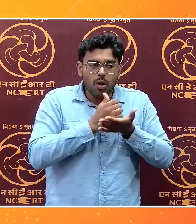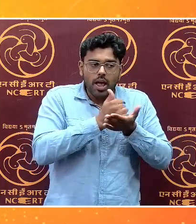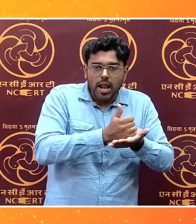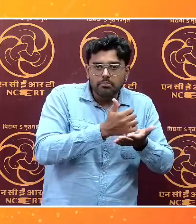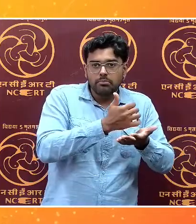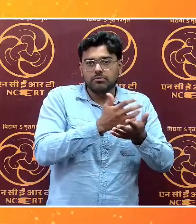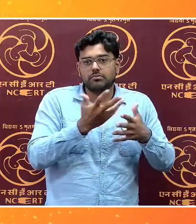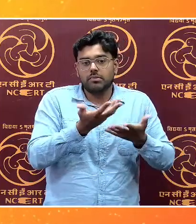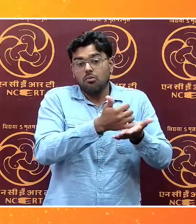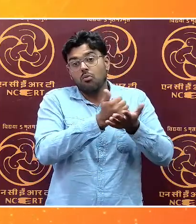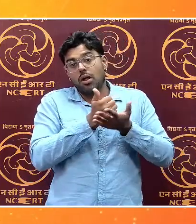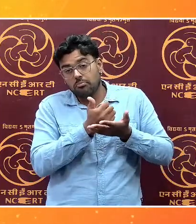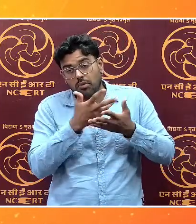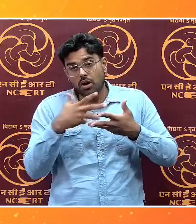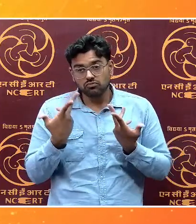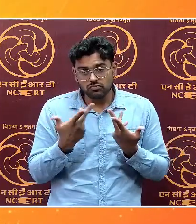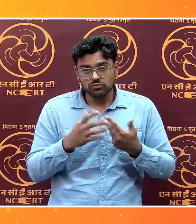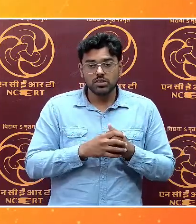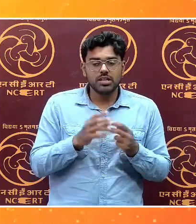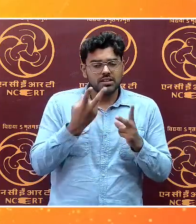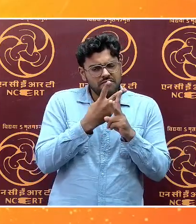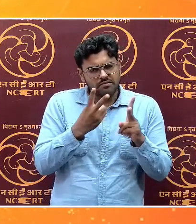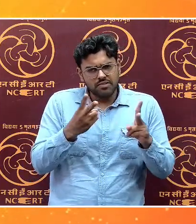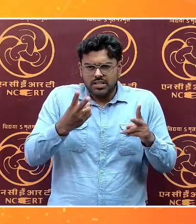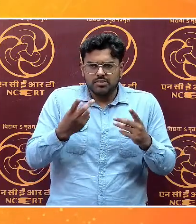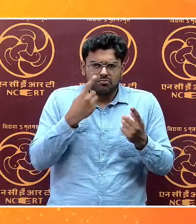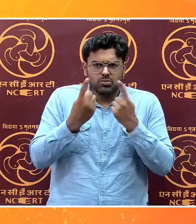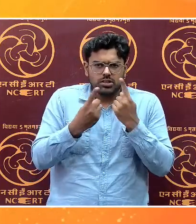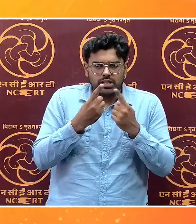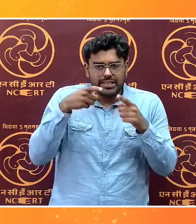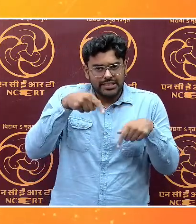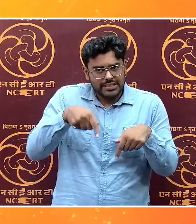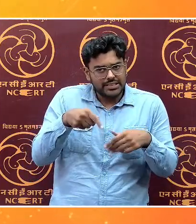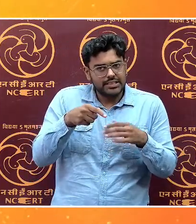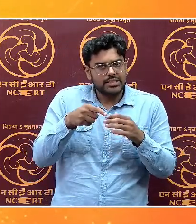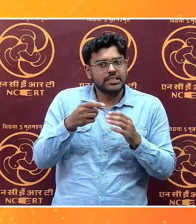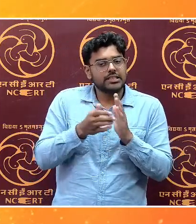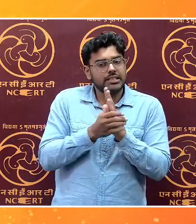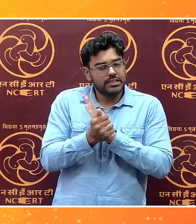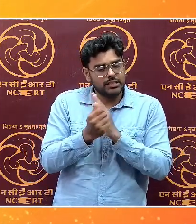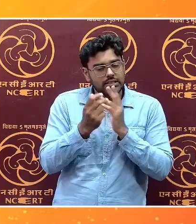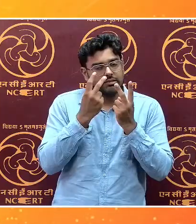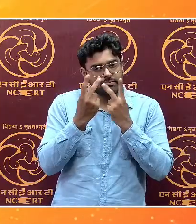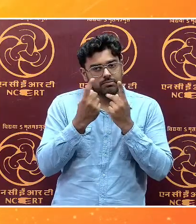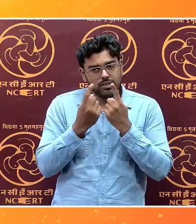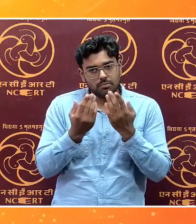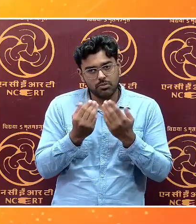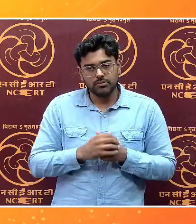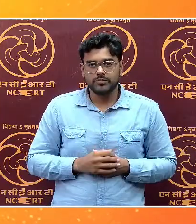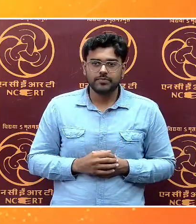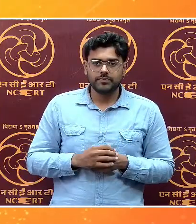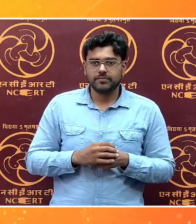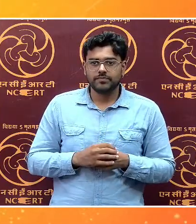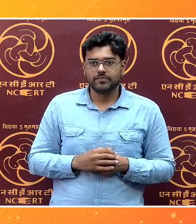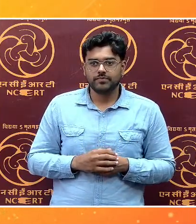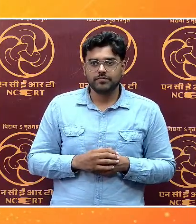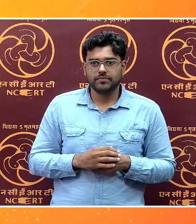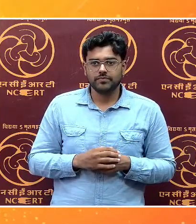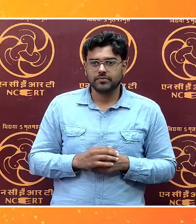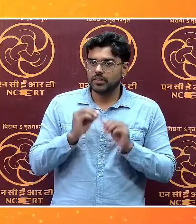and how do you get help from them. All this will be assessed under the ability that is called sensitivity.